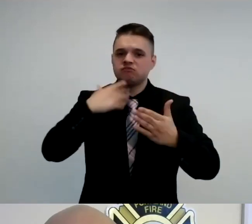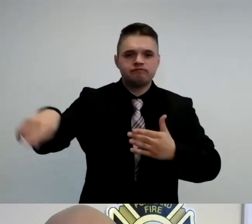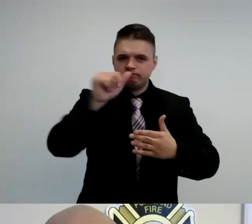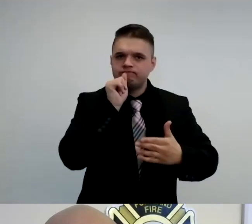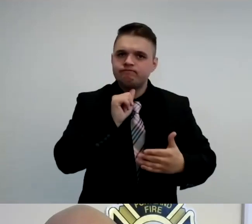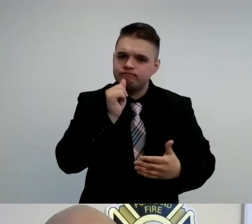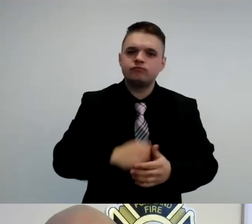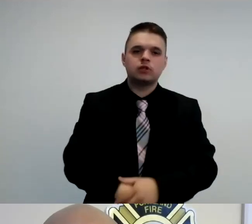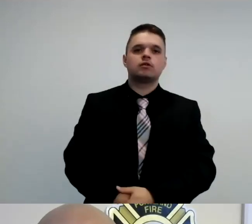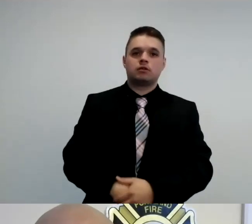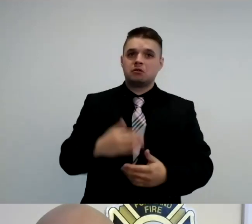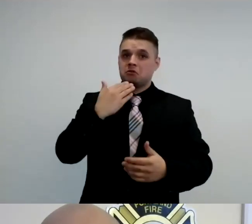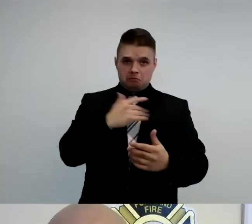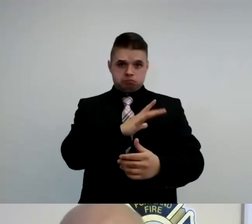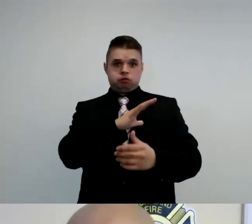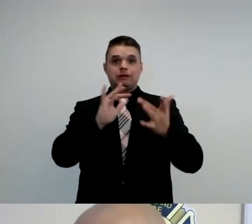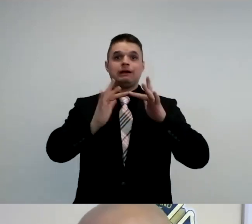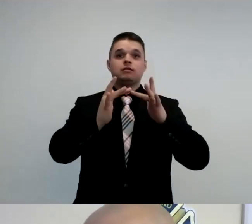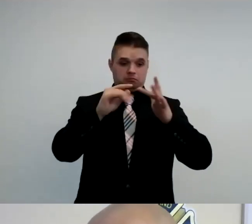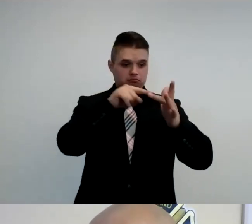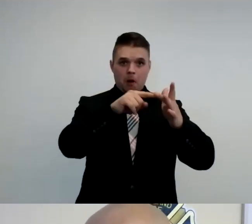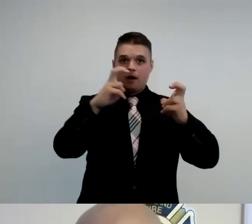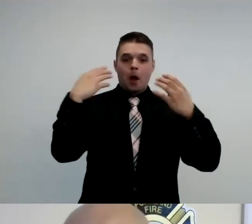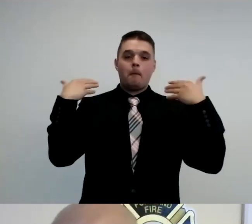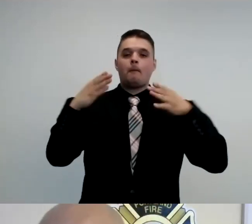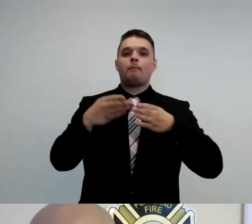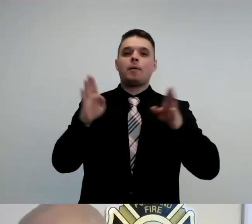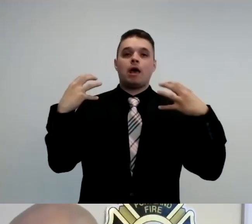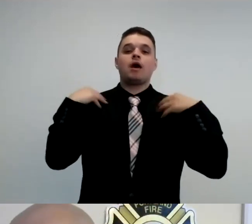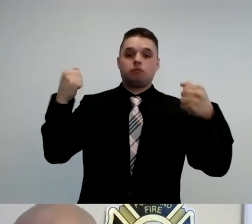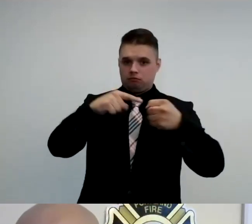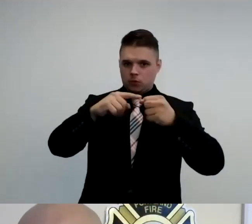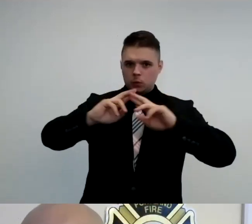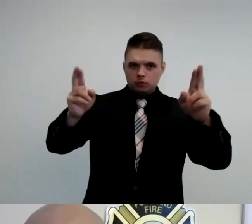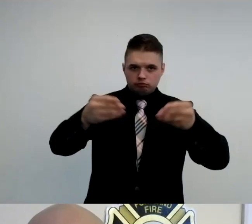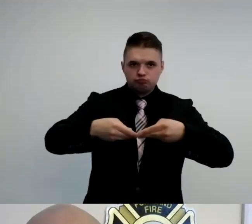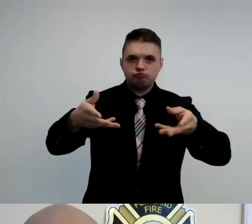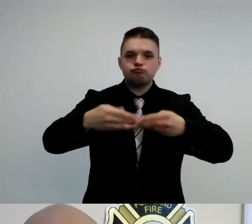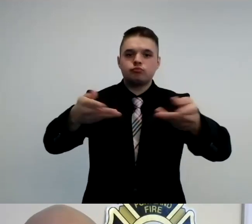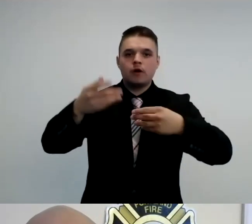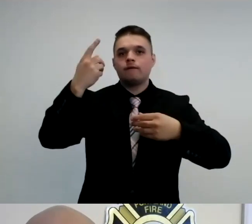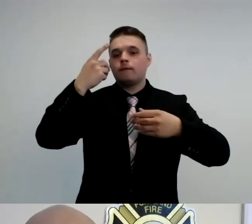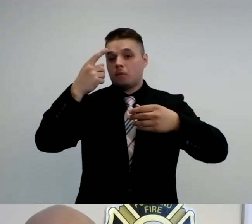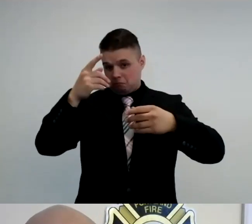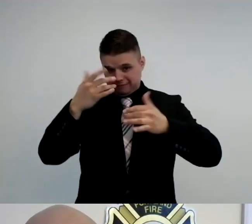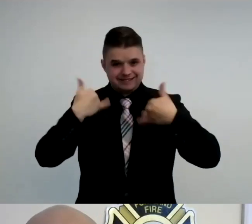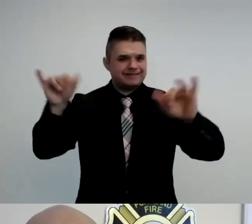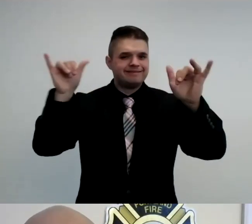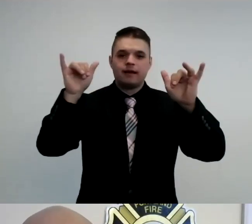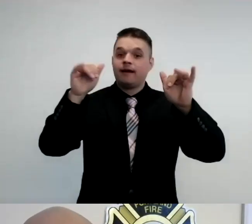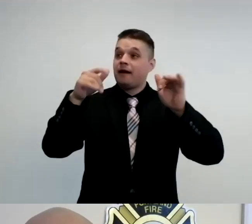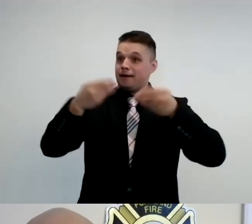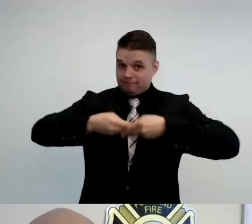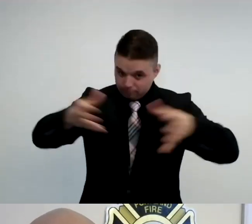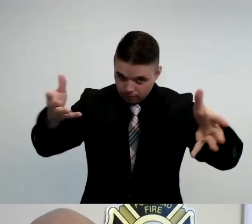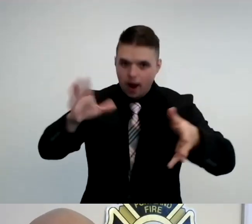as part of our preparations for a wave of illness that may yet come to our community. The most recent models are predicting